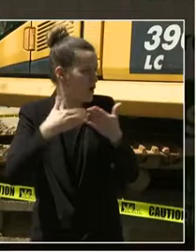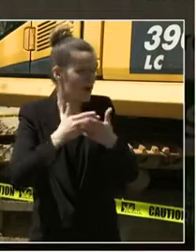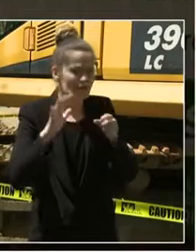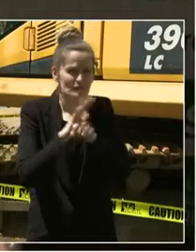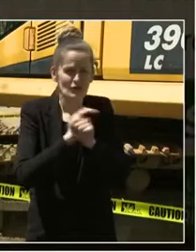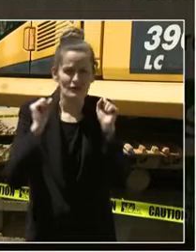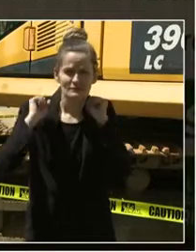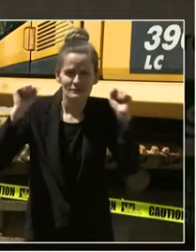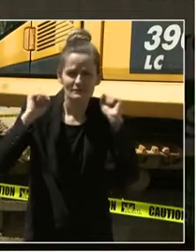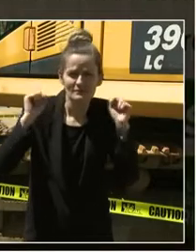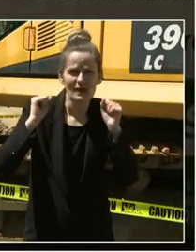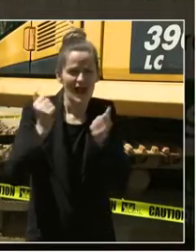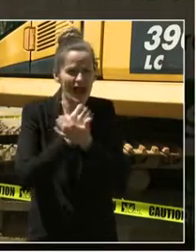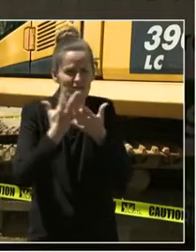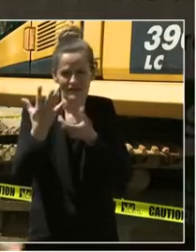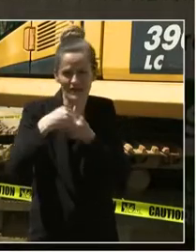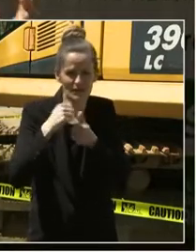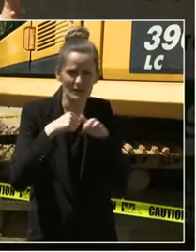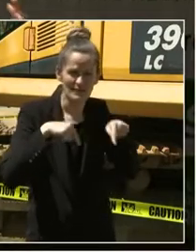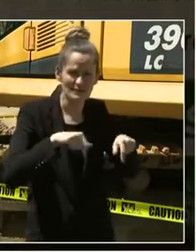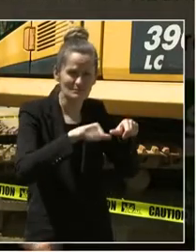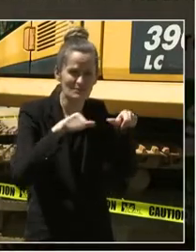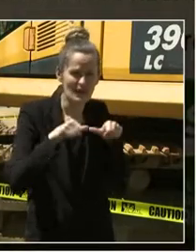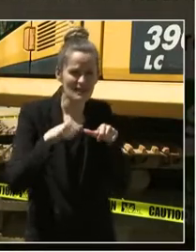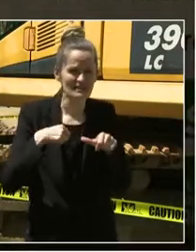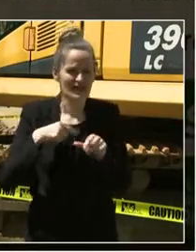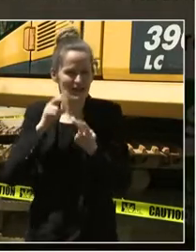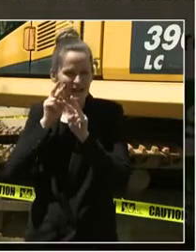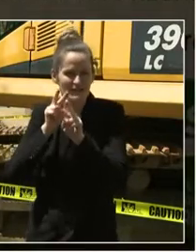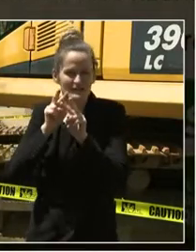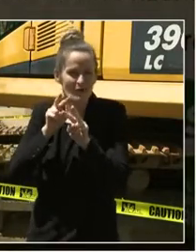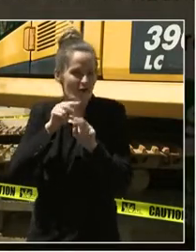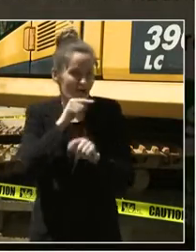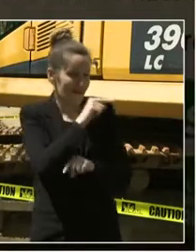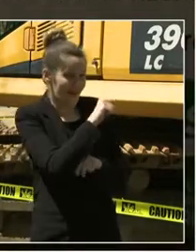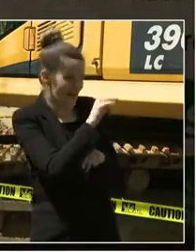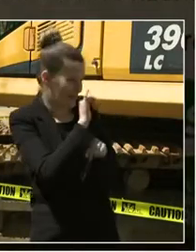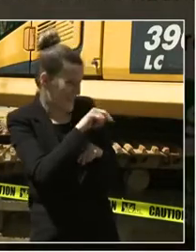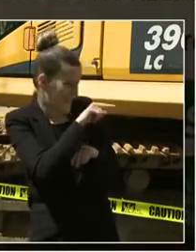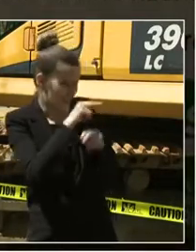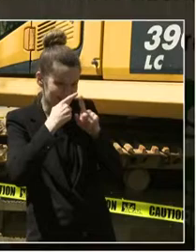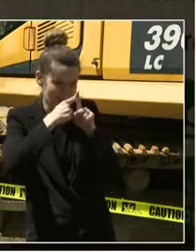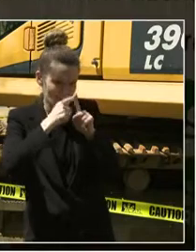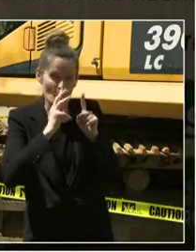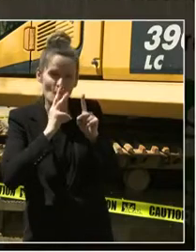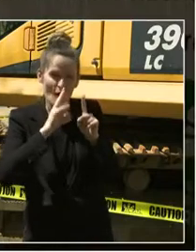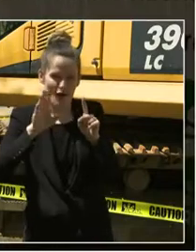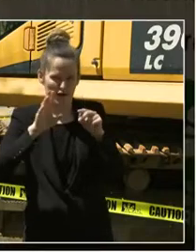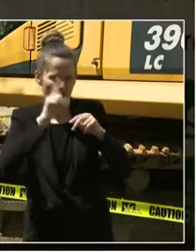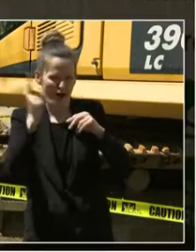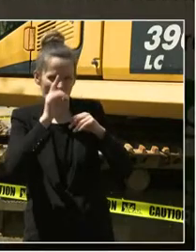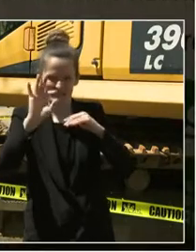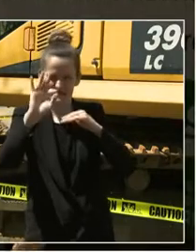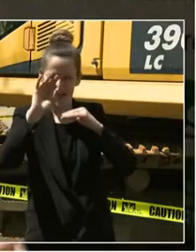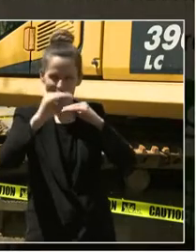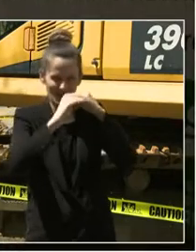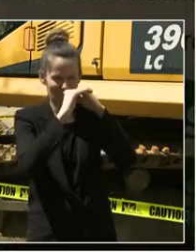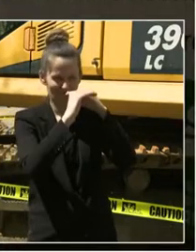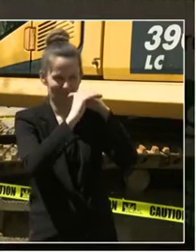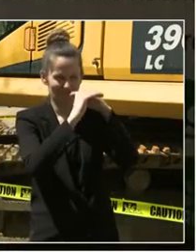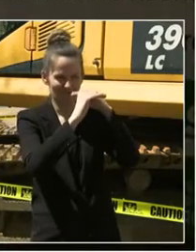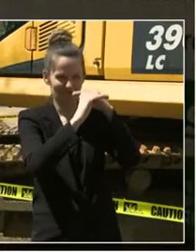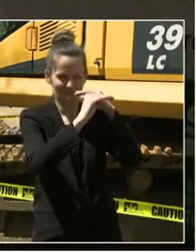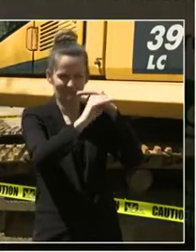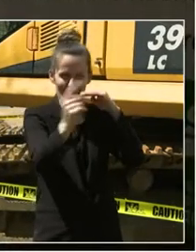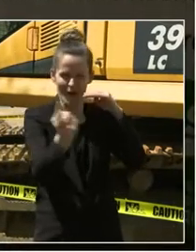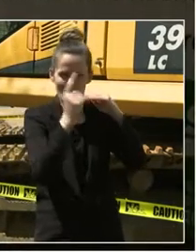look forward to the temperature never dropping no less than 92 degrees in this therapeutic pool. I look forward to partnerships and